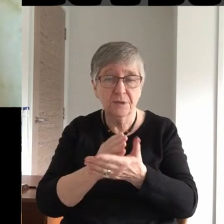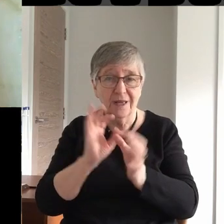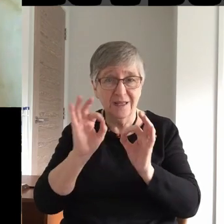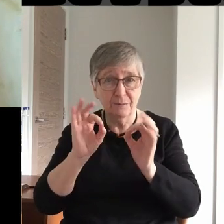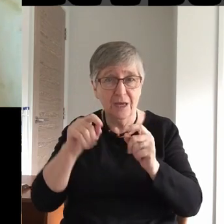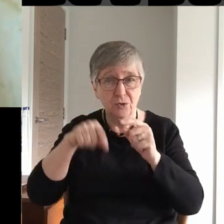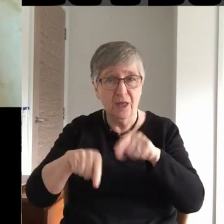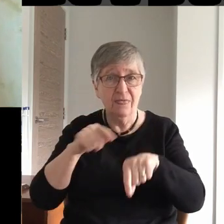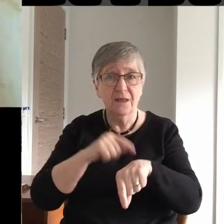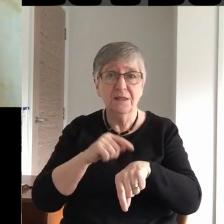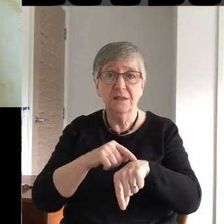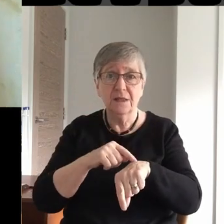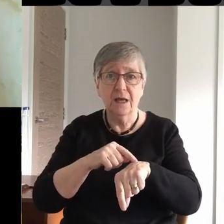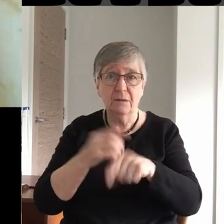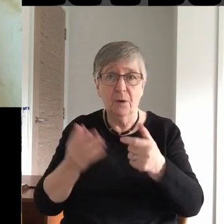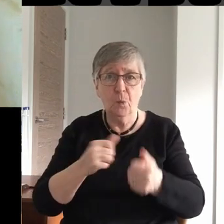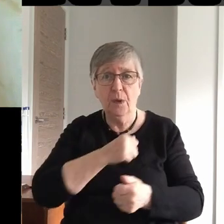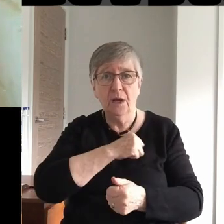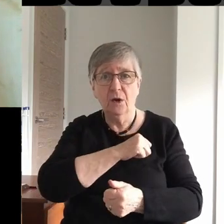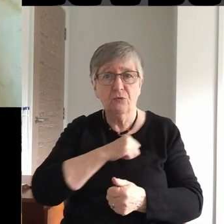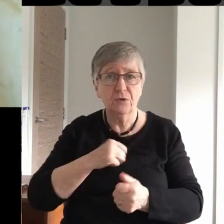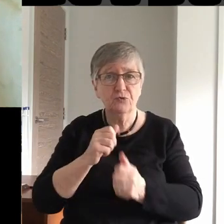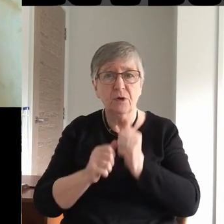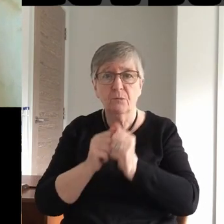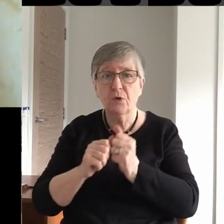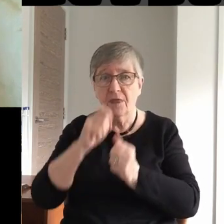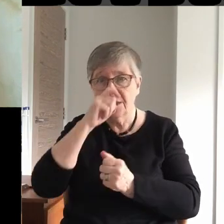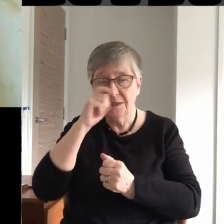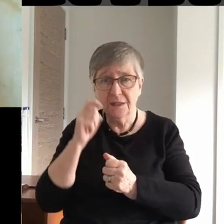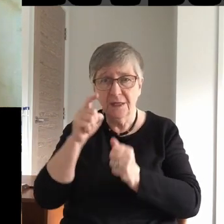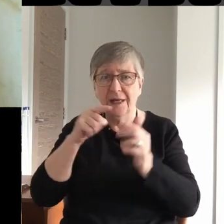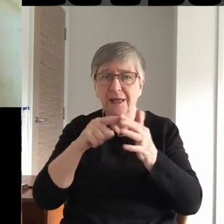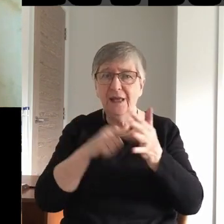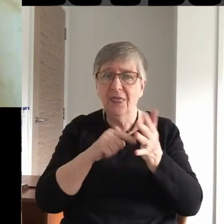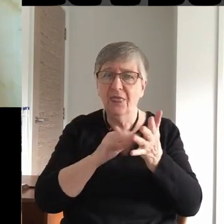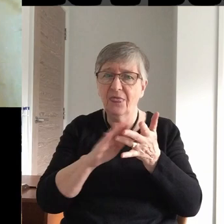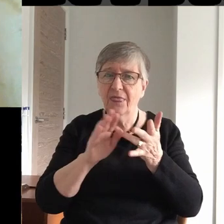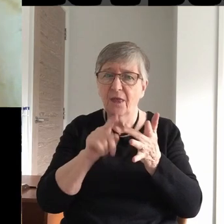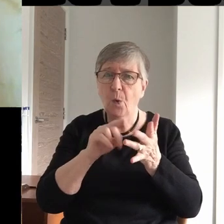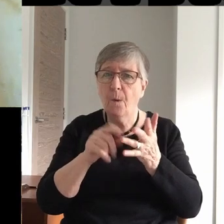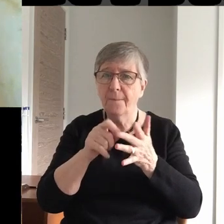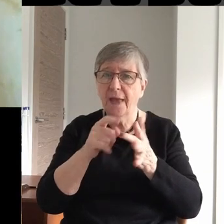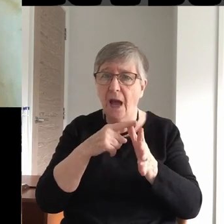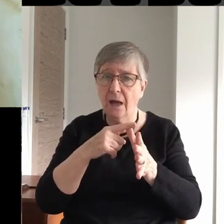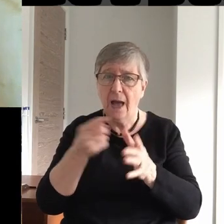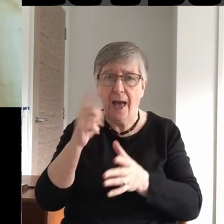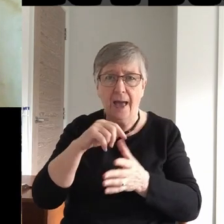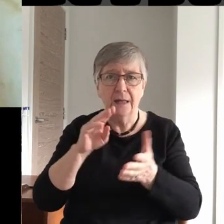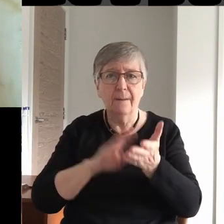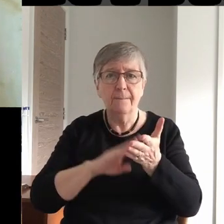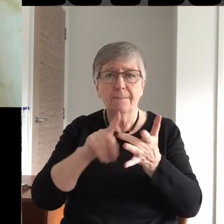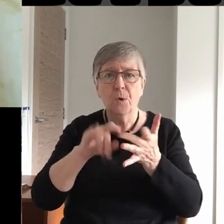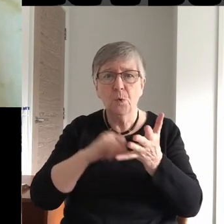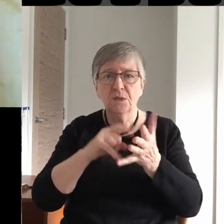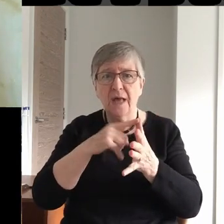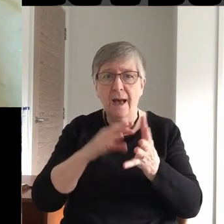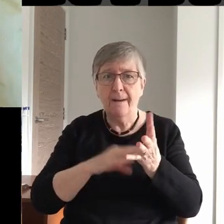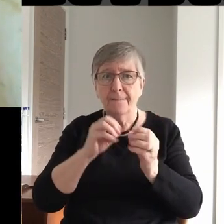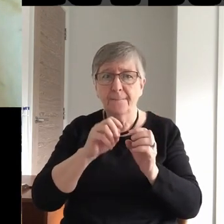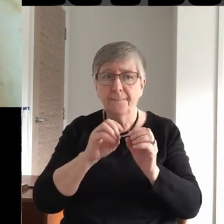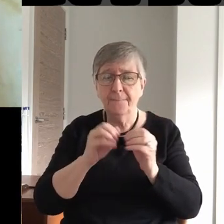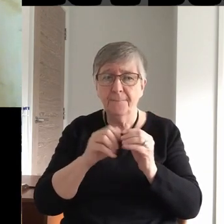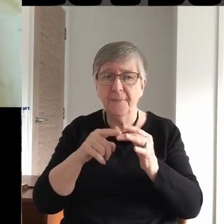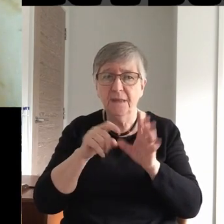time, our Christian brothers and sisters in Ethiopia and Mozambique, killed for